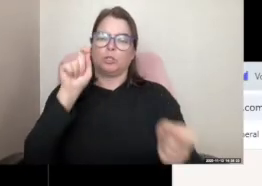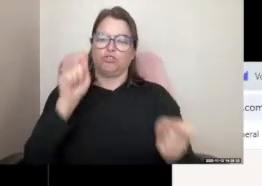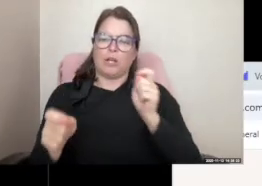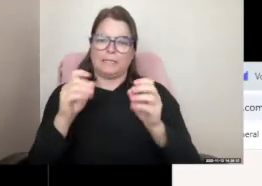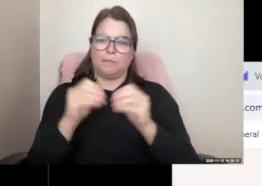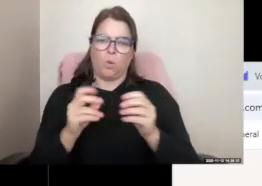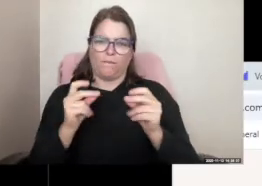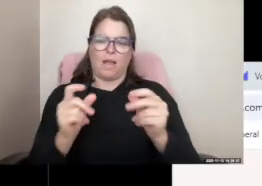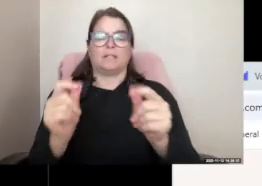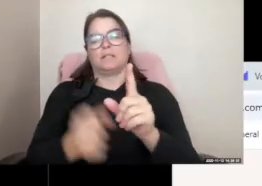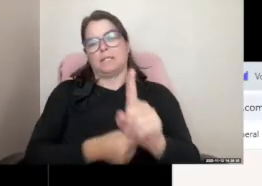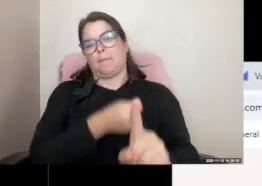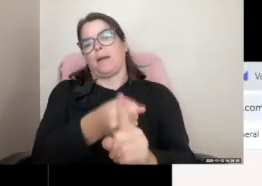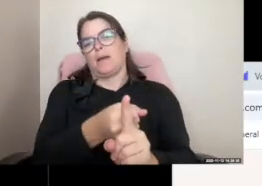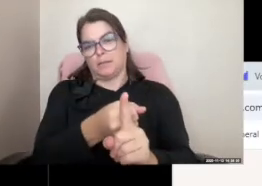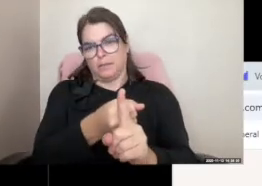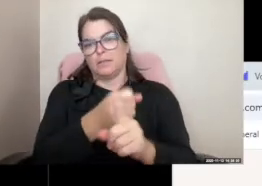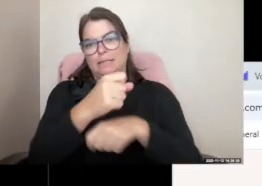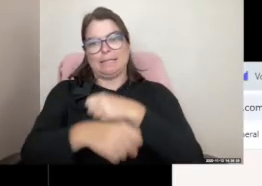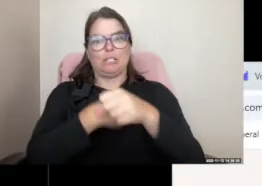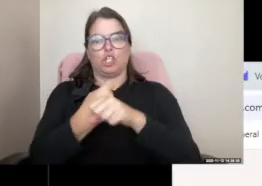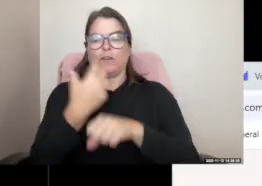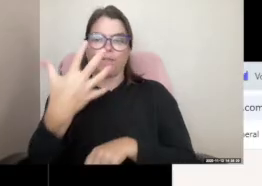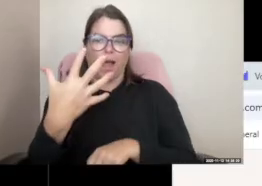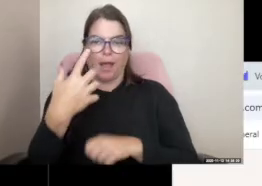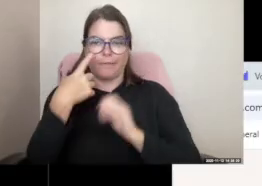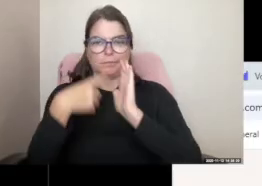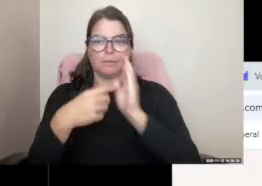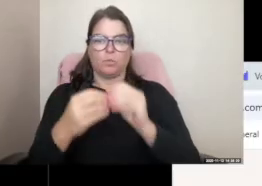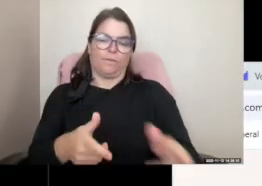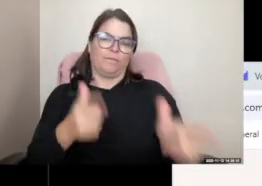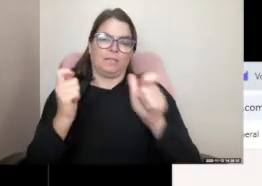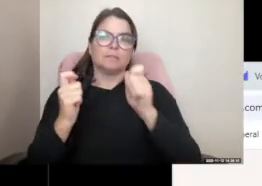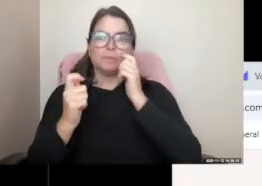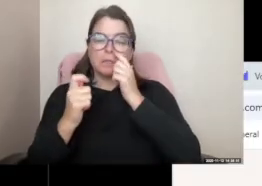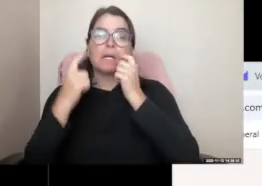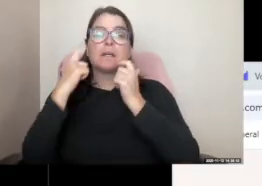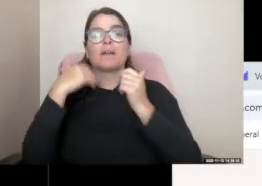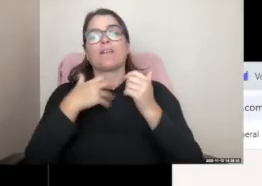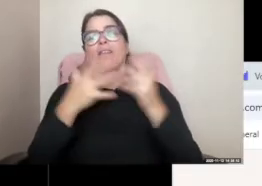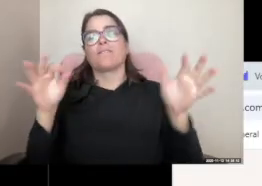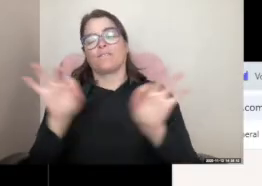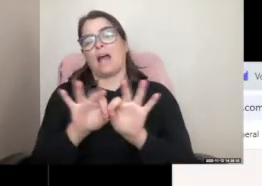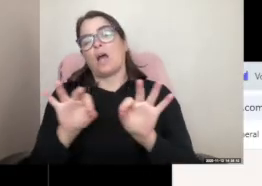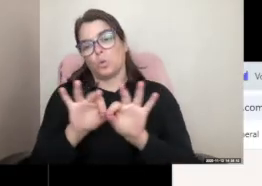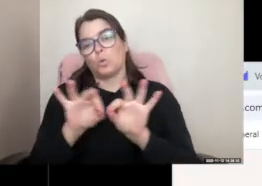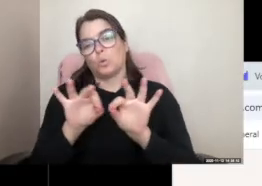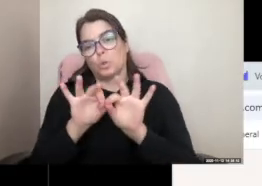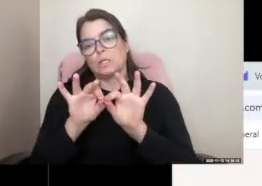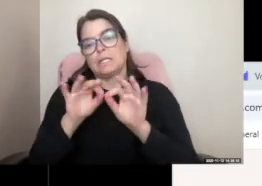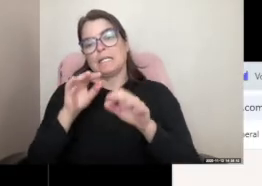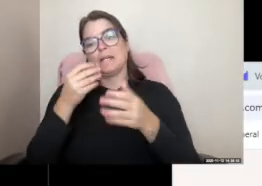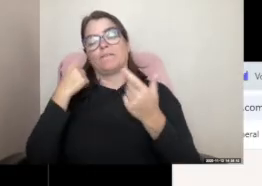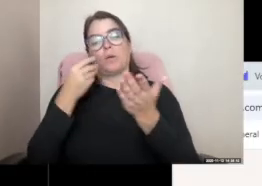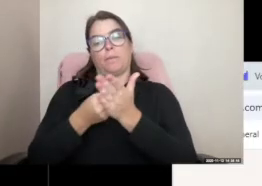the optics of it, and will want to move forward with it because they see it. We will also learn lessons